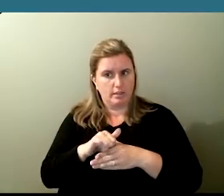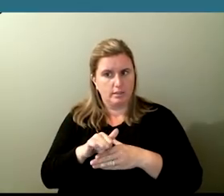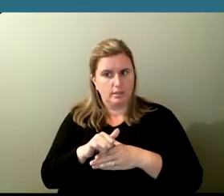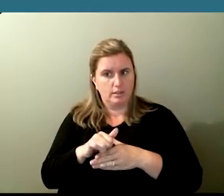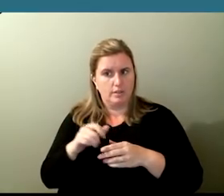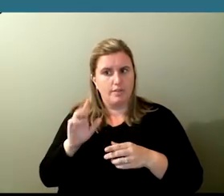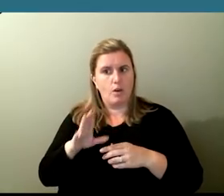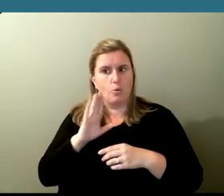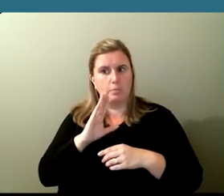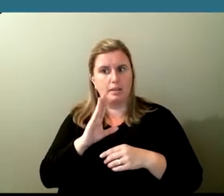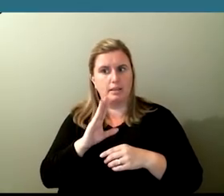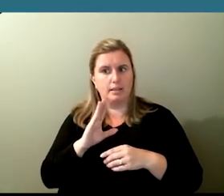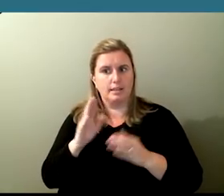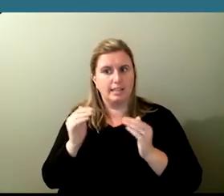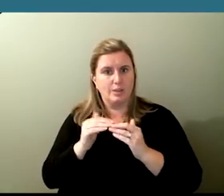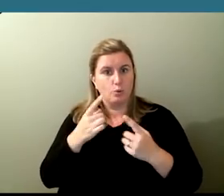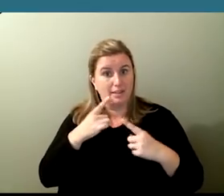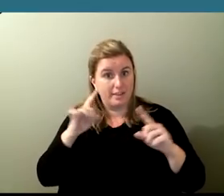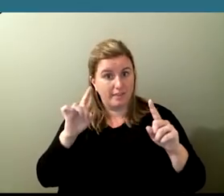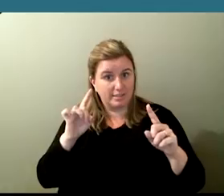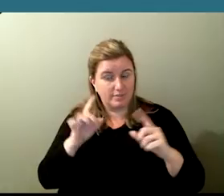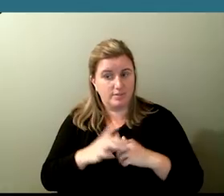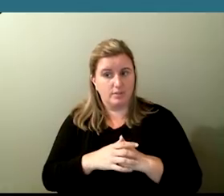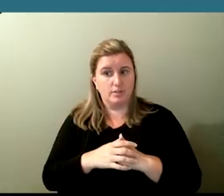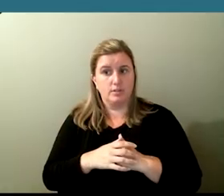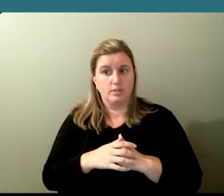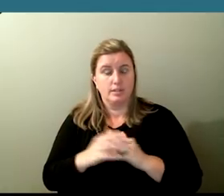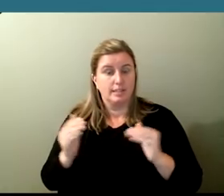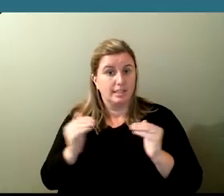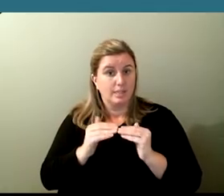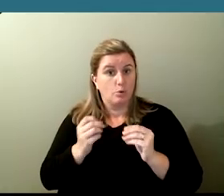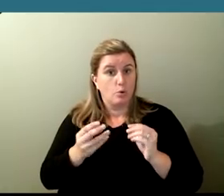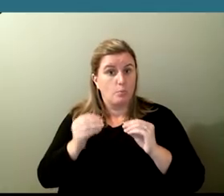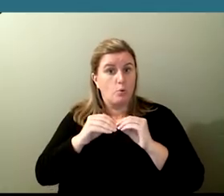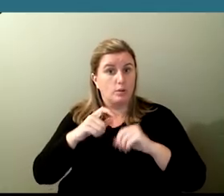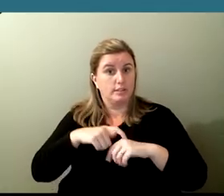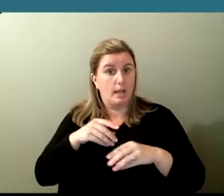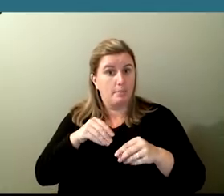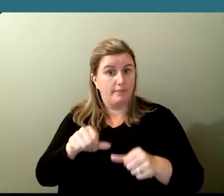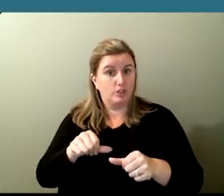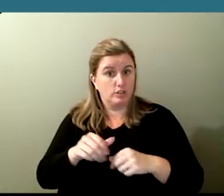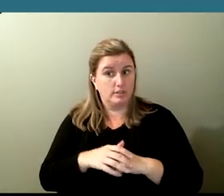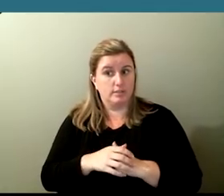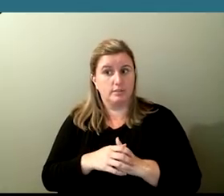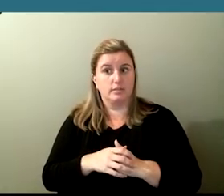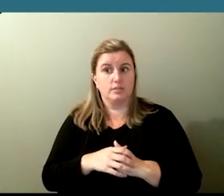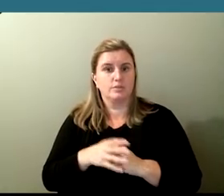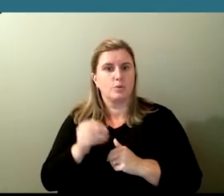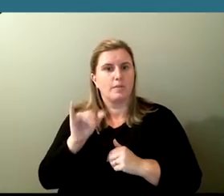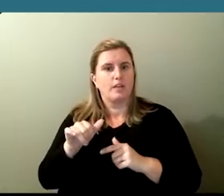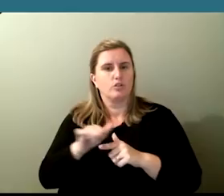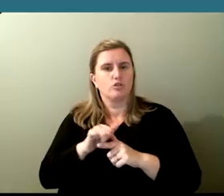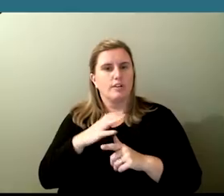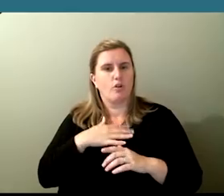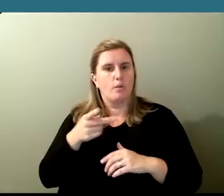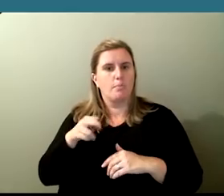going to be equally effective, equally or more time efficient, so that the training of our